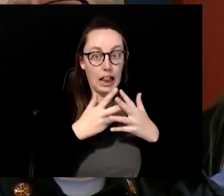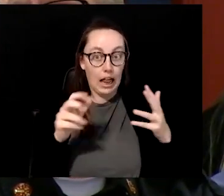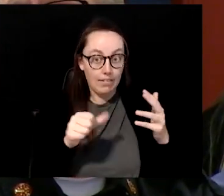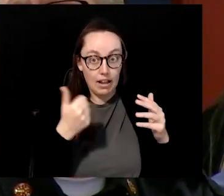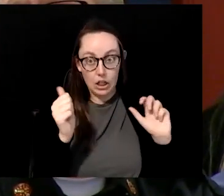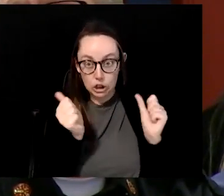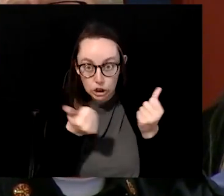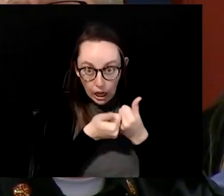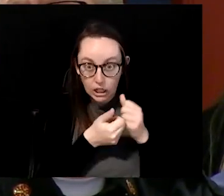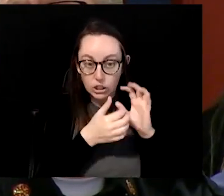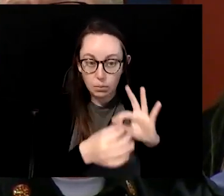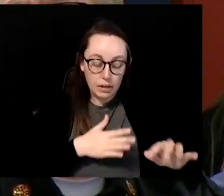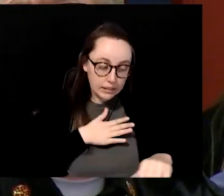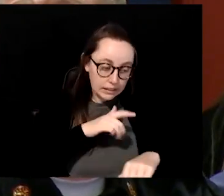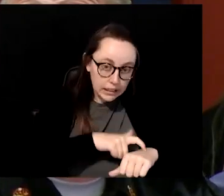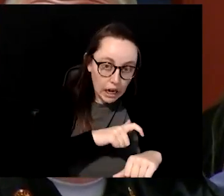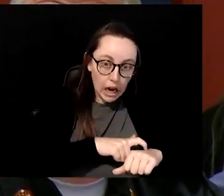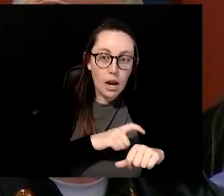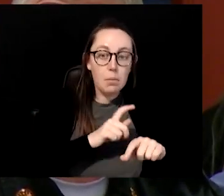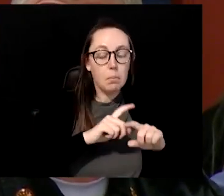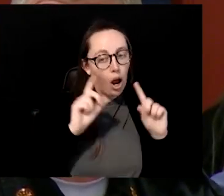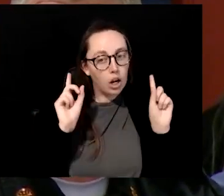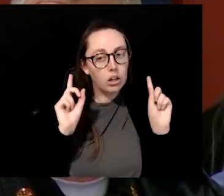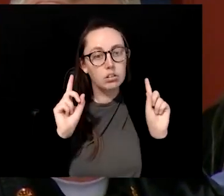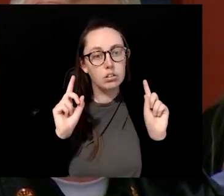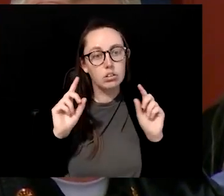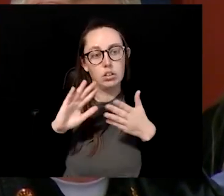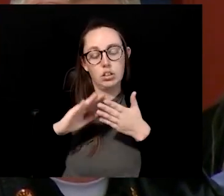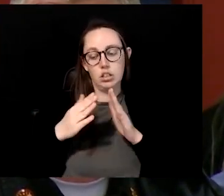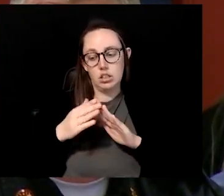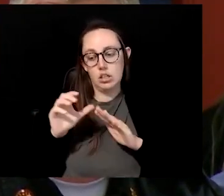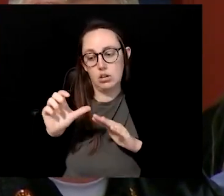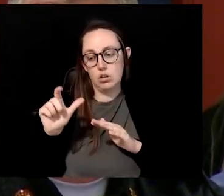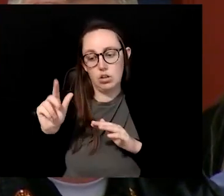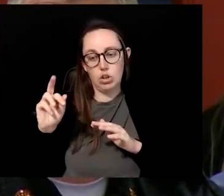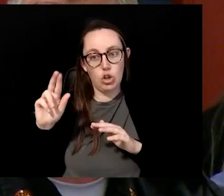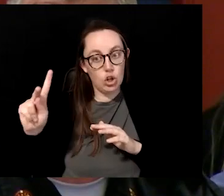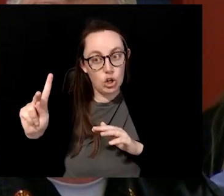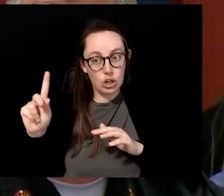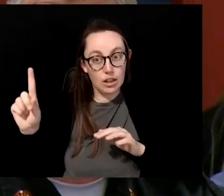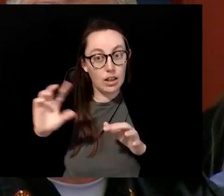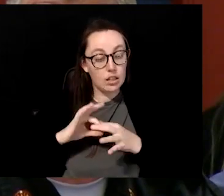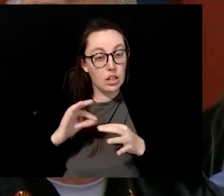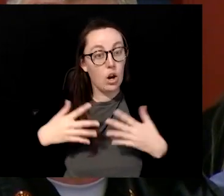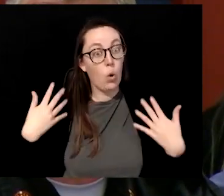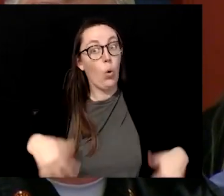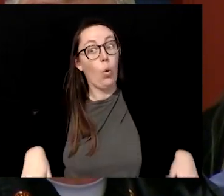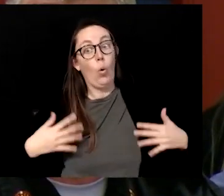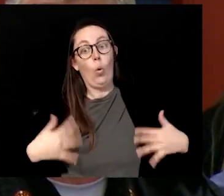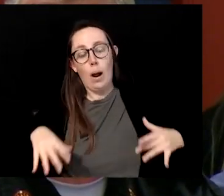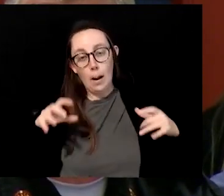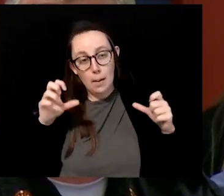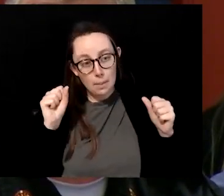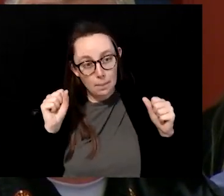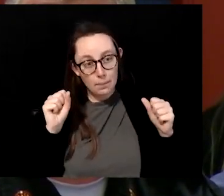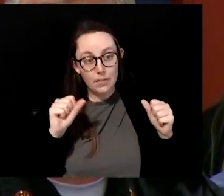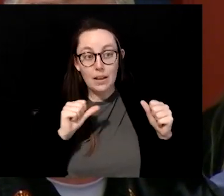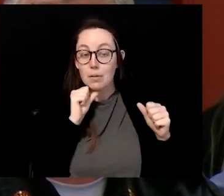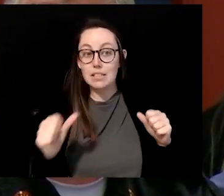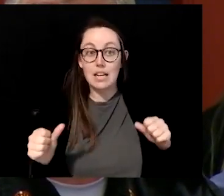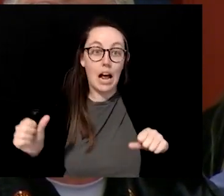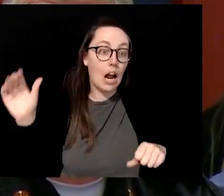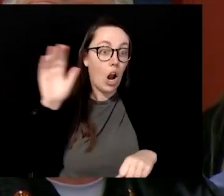but the town clerk said that there was a remarkable return on investment even though it didn't end up on the